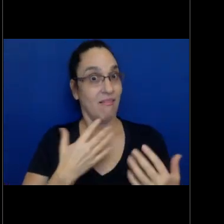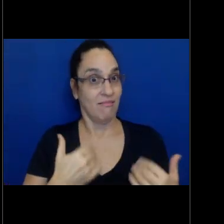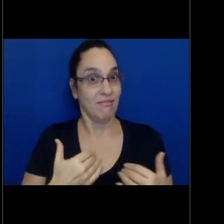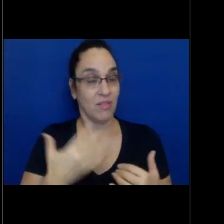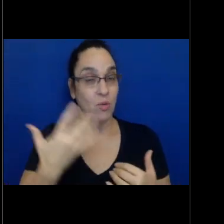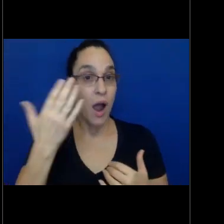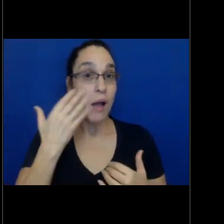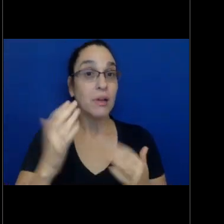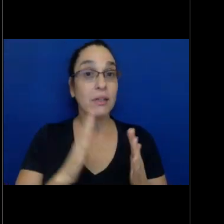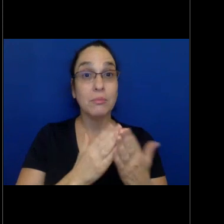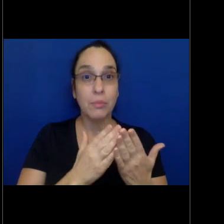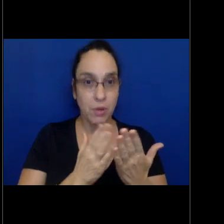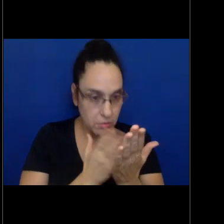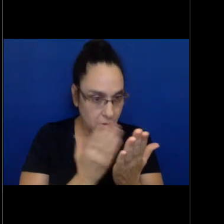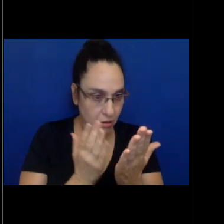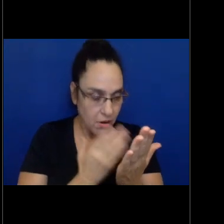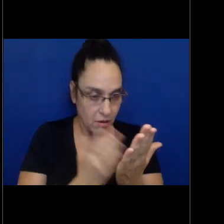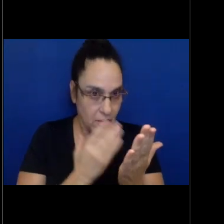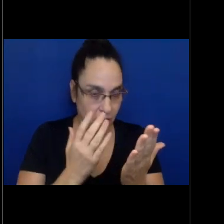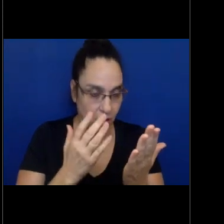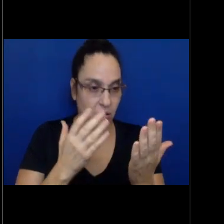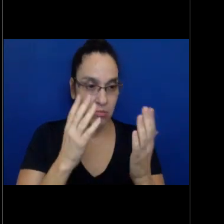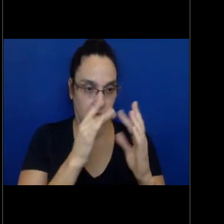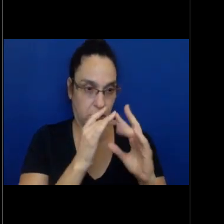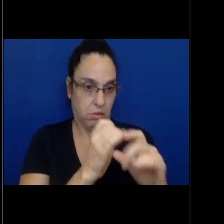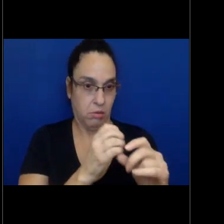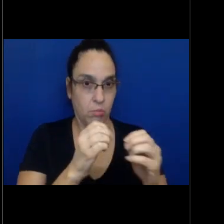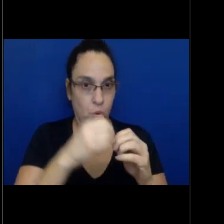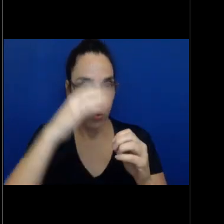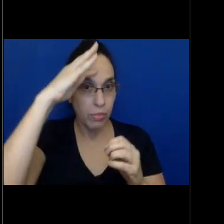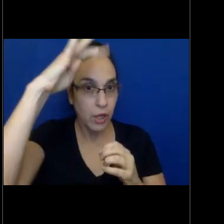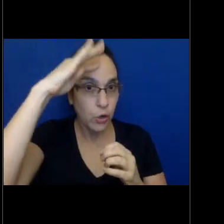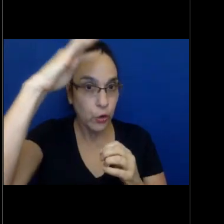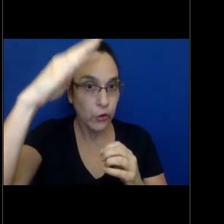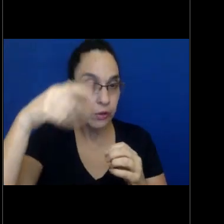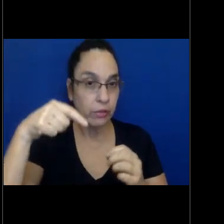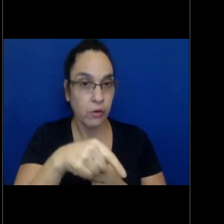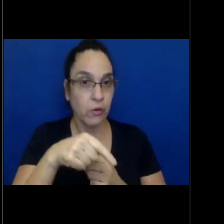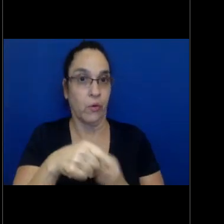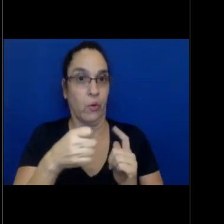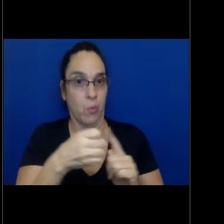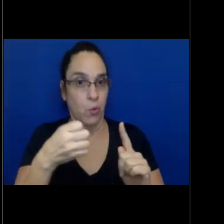likely to be more theoretical, and theoretical